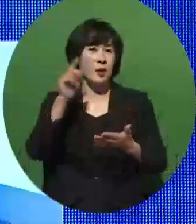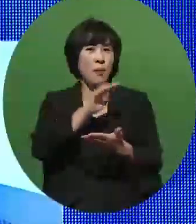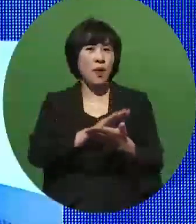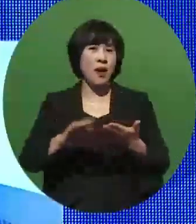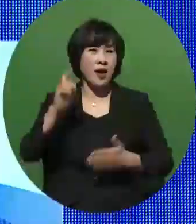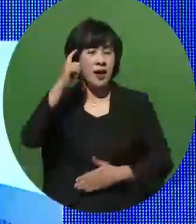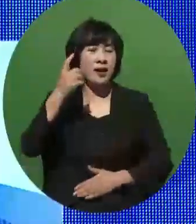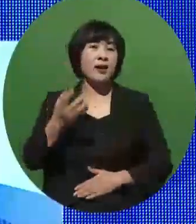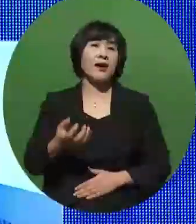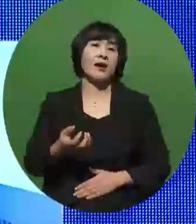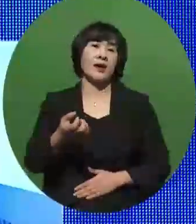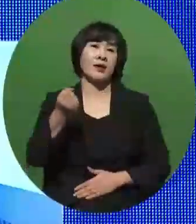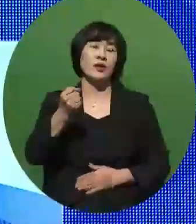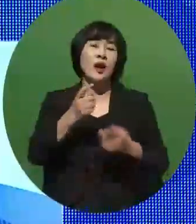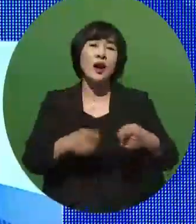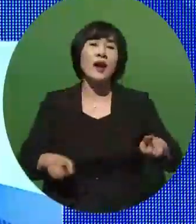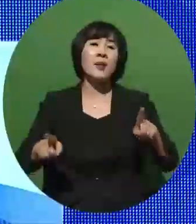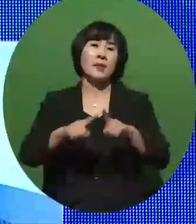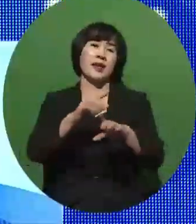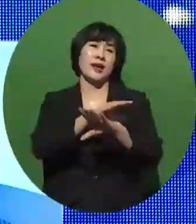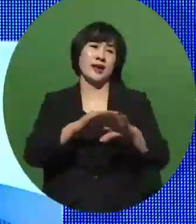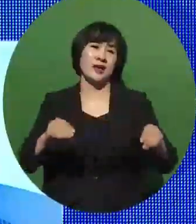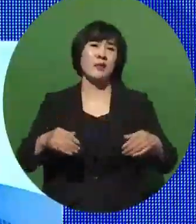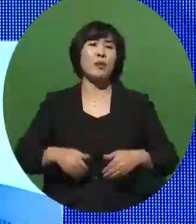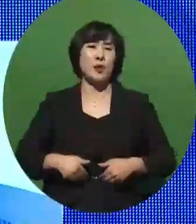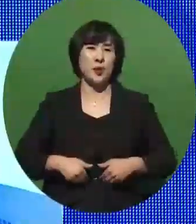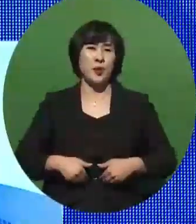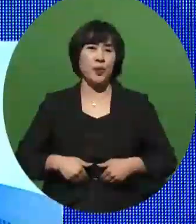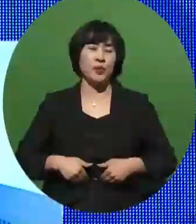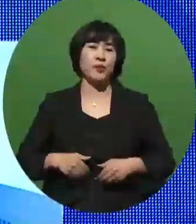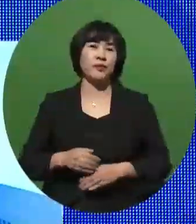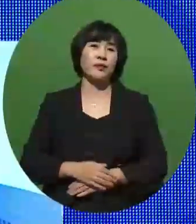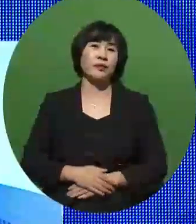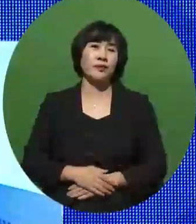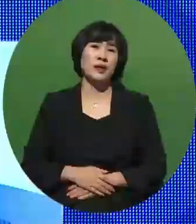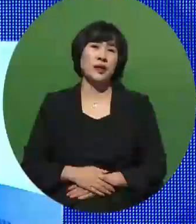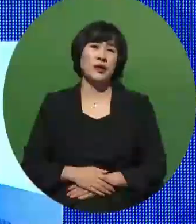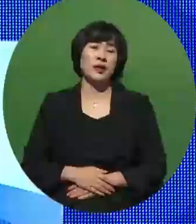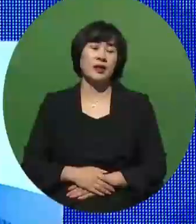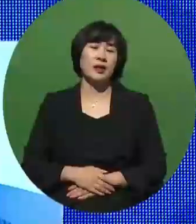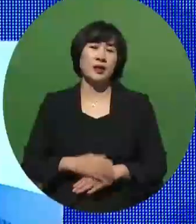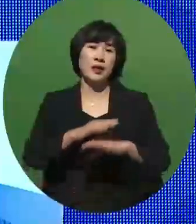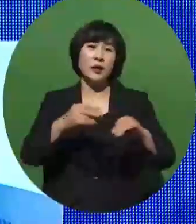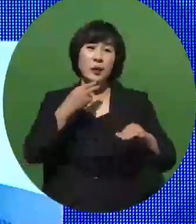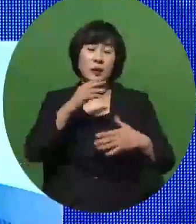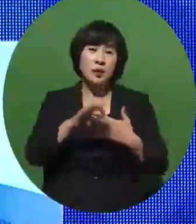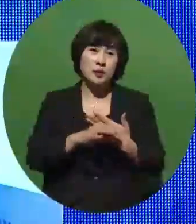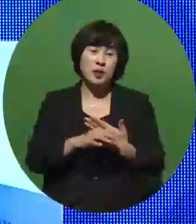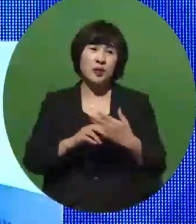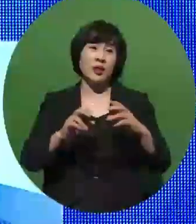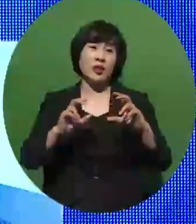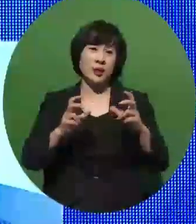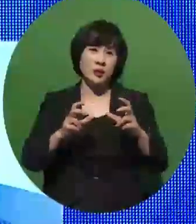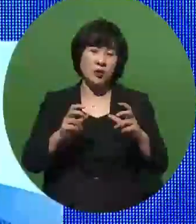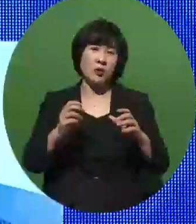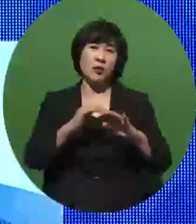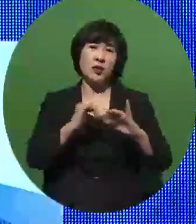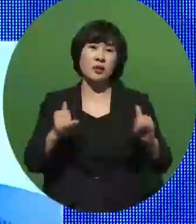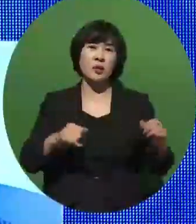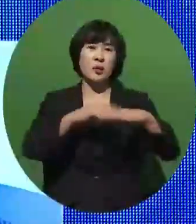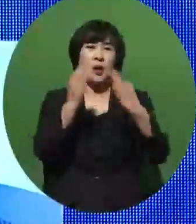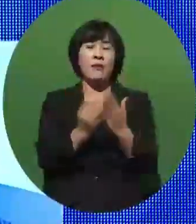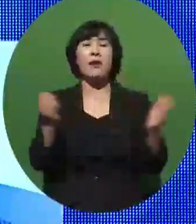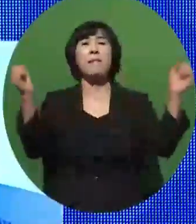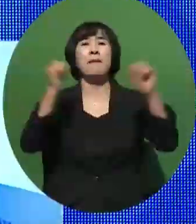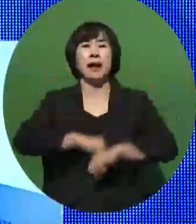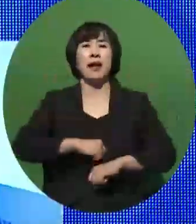do collectively tackle the complex crisis currently afflicting humanity and sense of global responsibility and